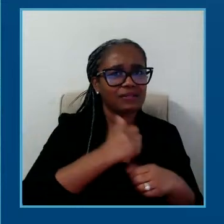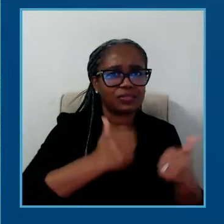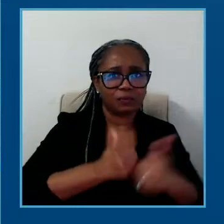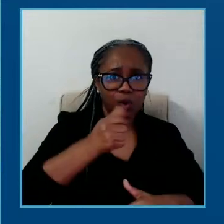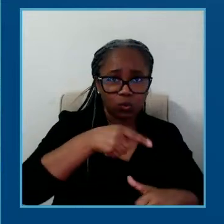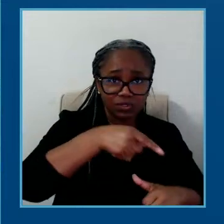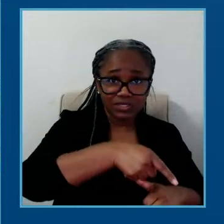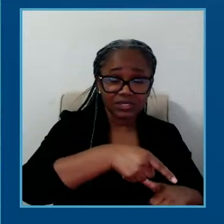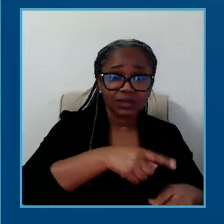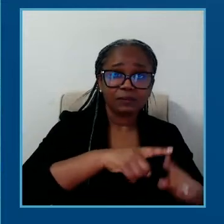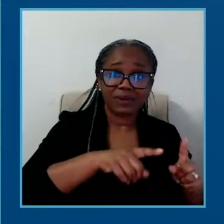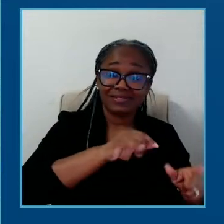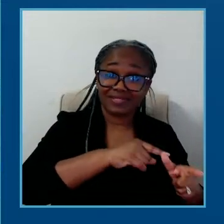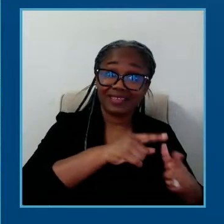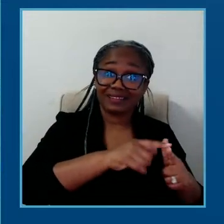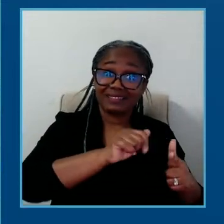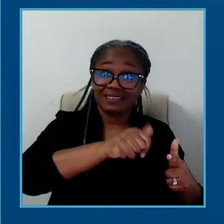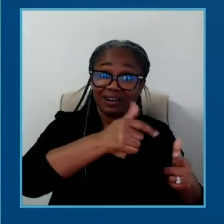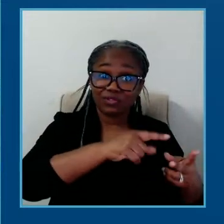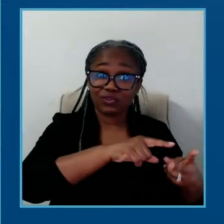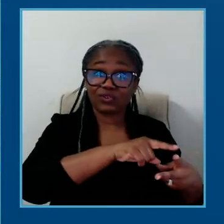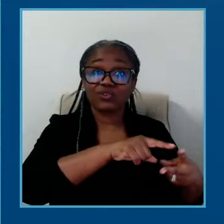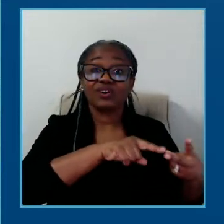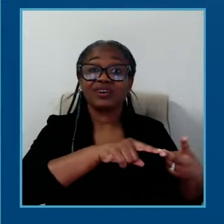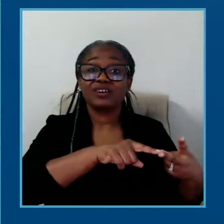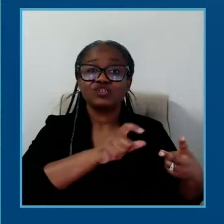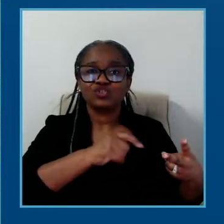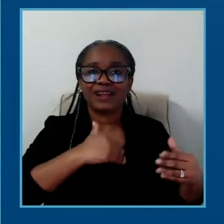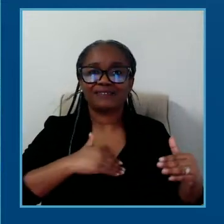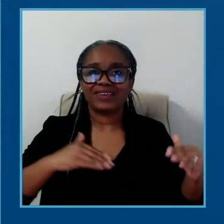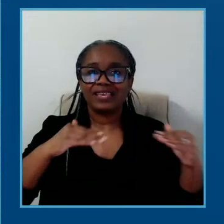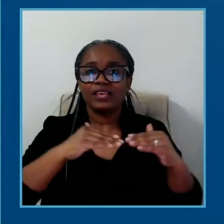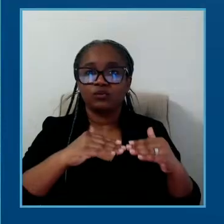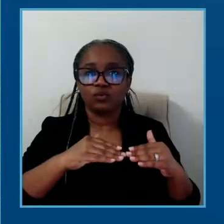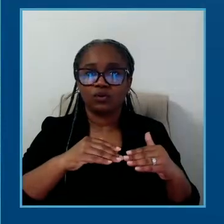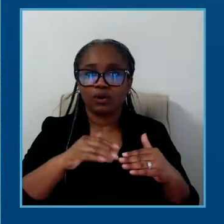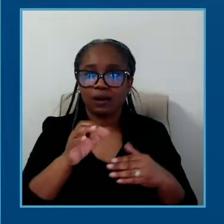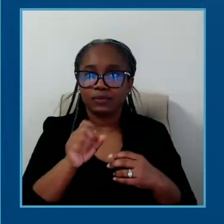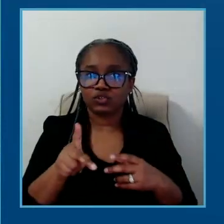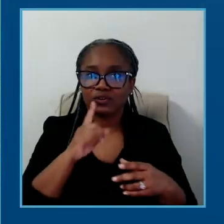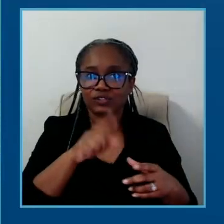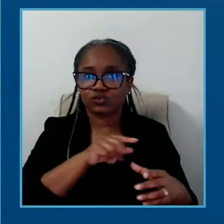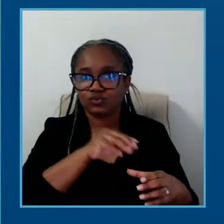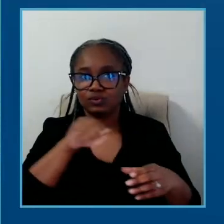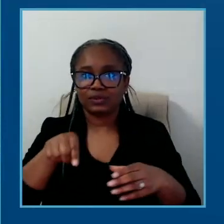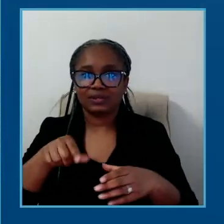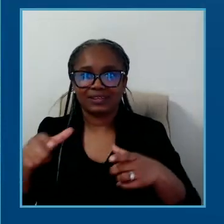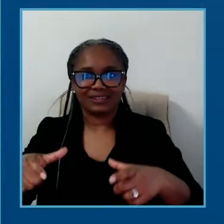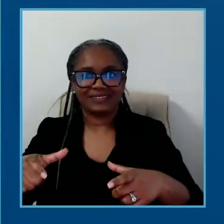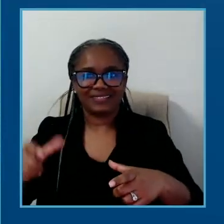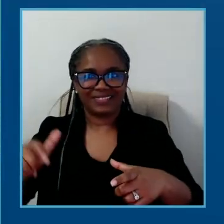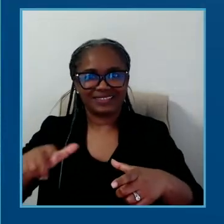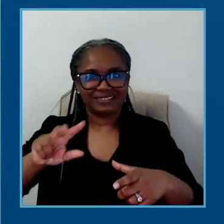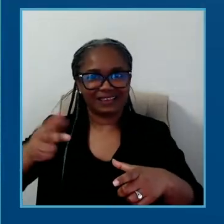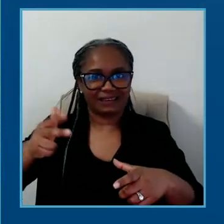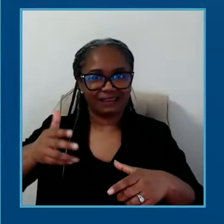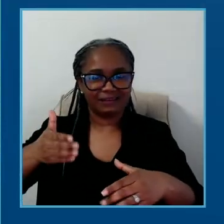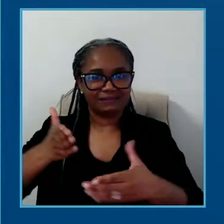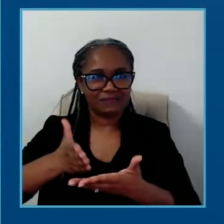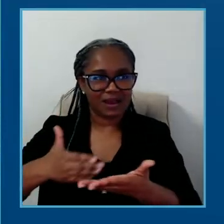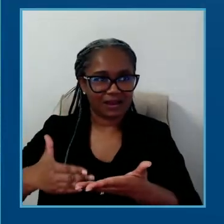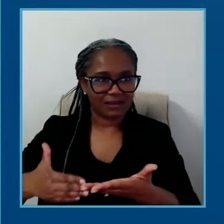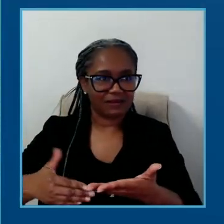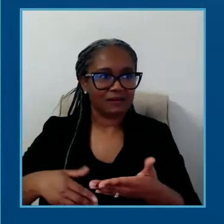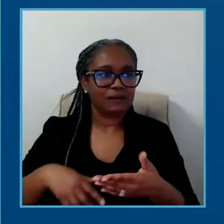shot, with the others. But doing this, reserving, in effect, 400 ballots just for the men that the